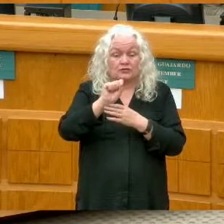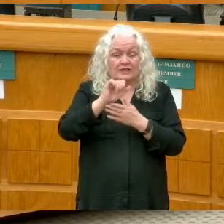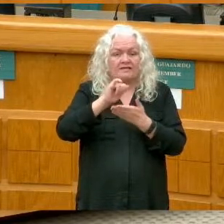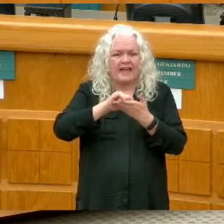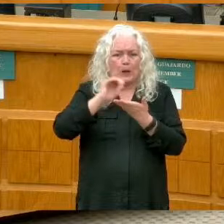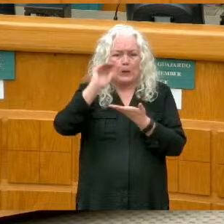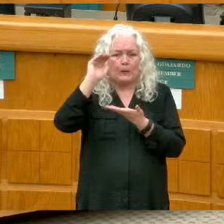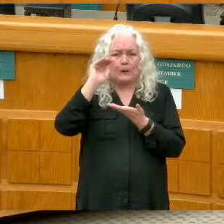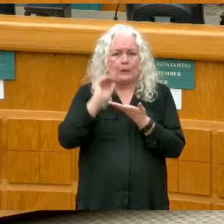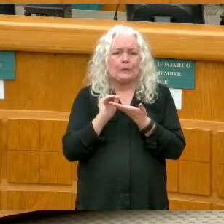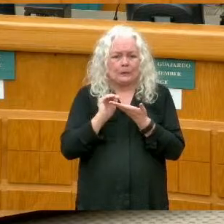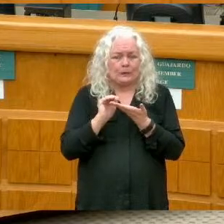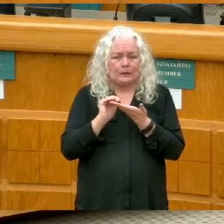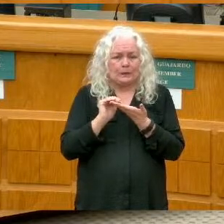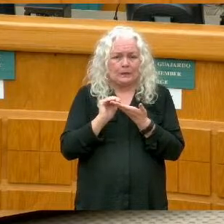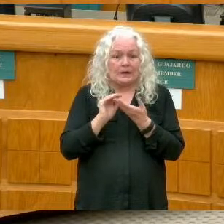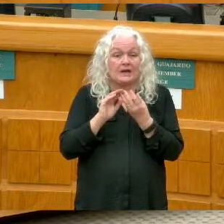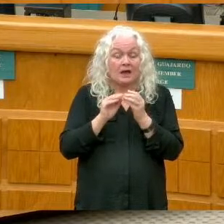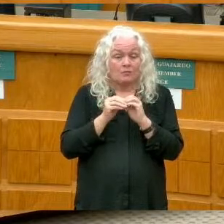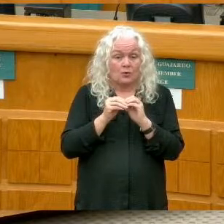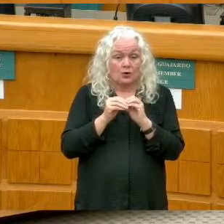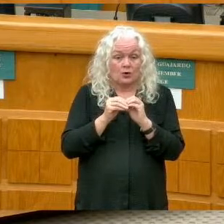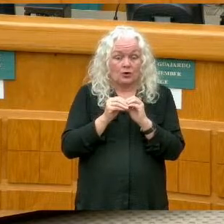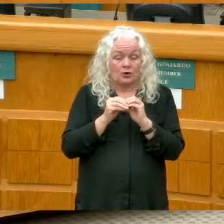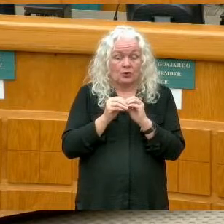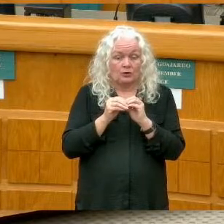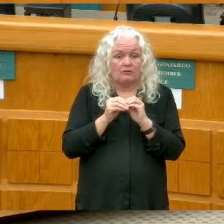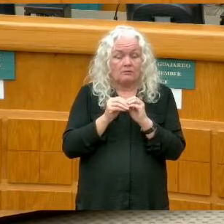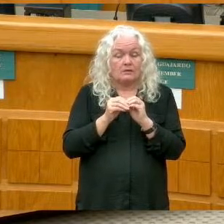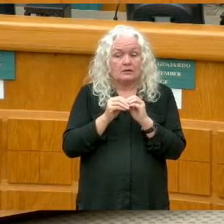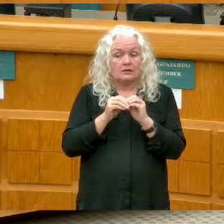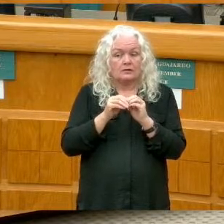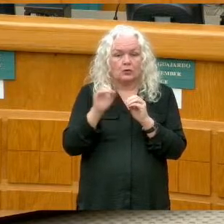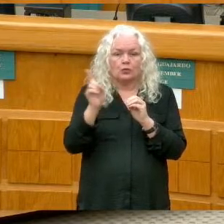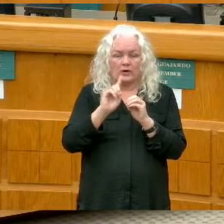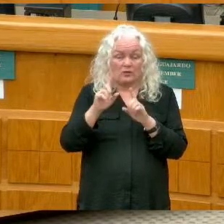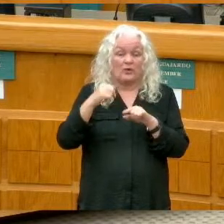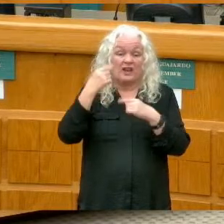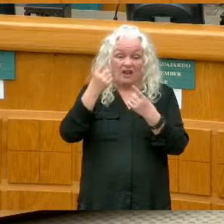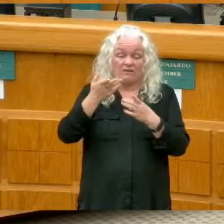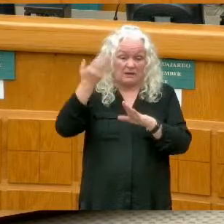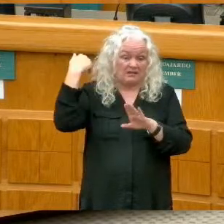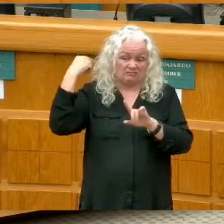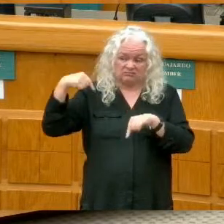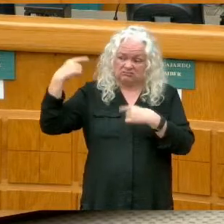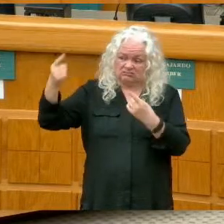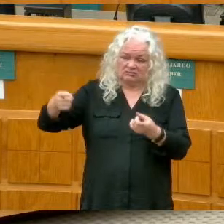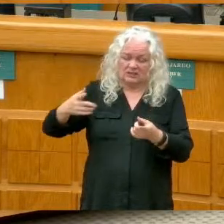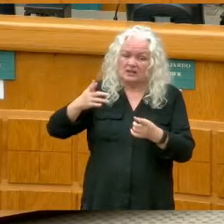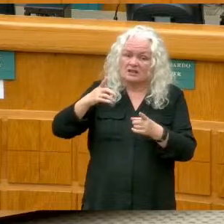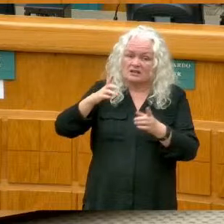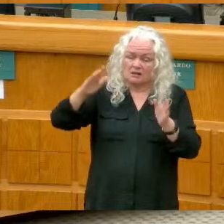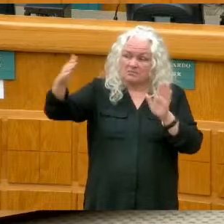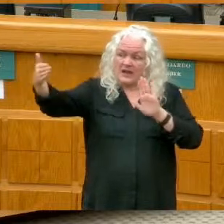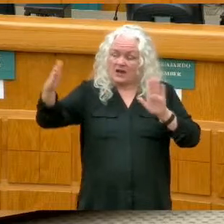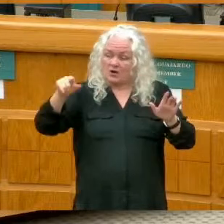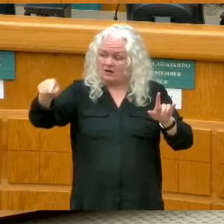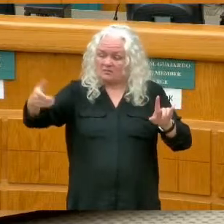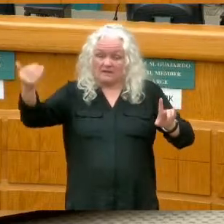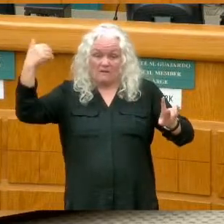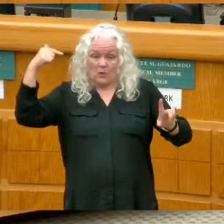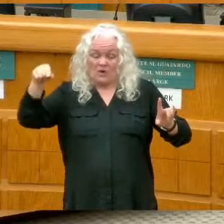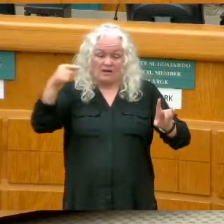so low in our community, relatively speaking to where we have been, I'm still watching